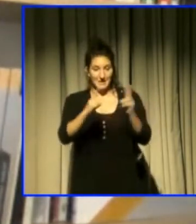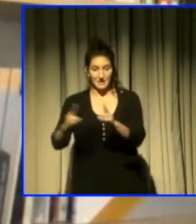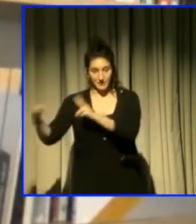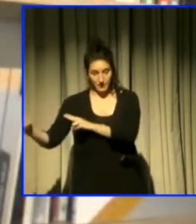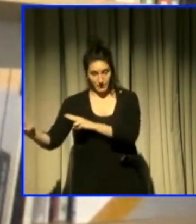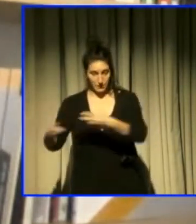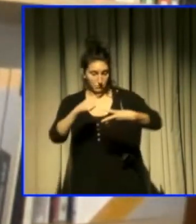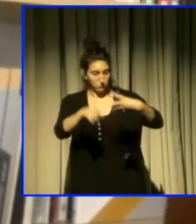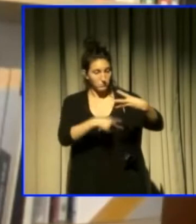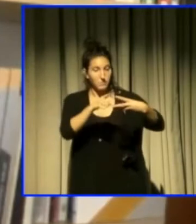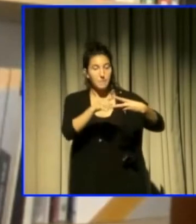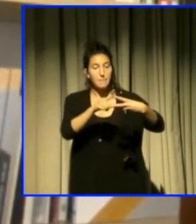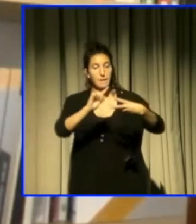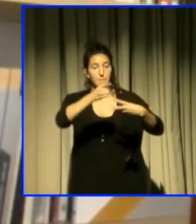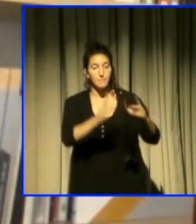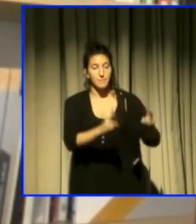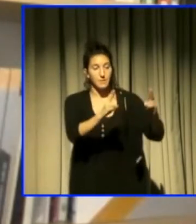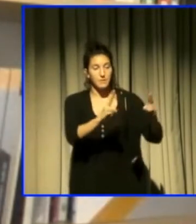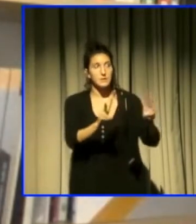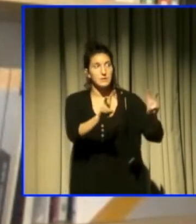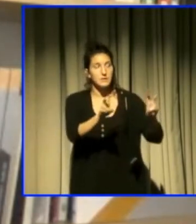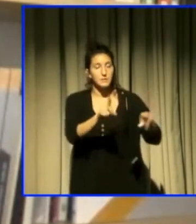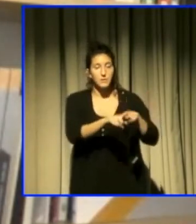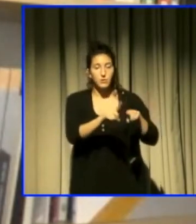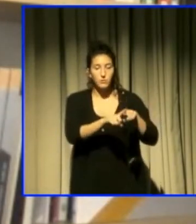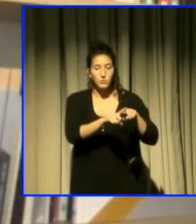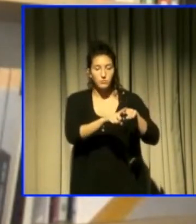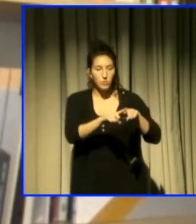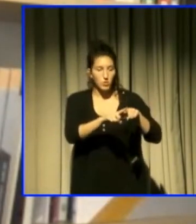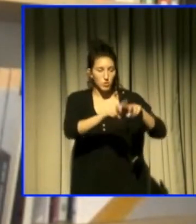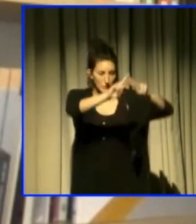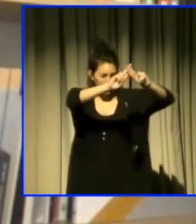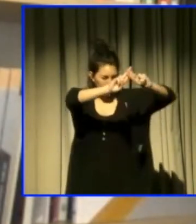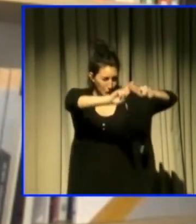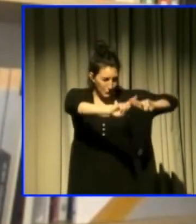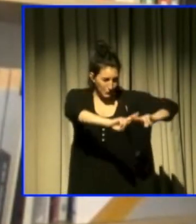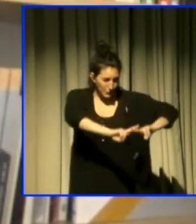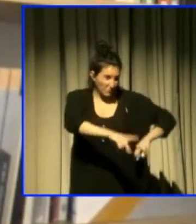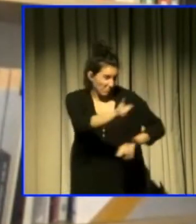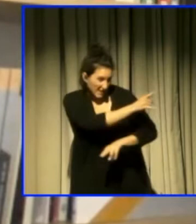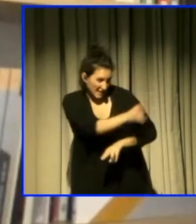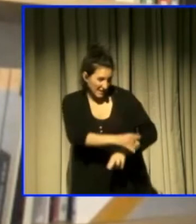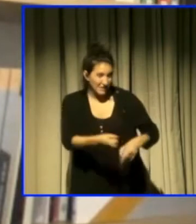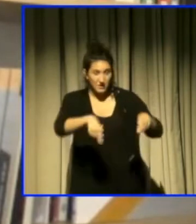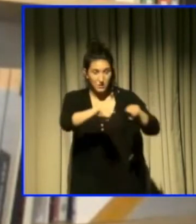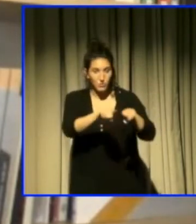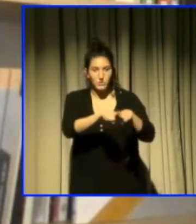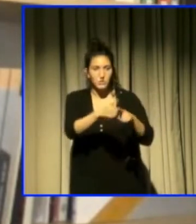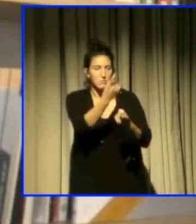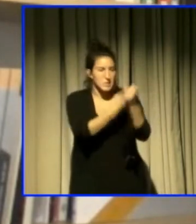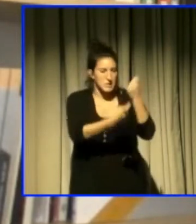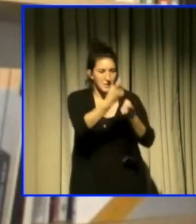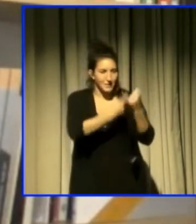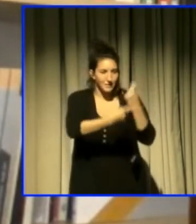The first one is scanning. And this is about getting a lot of information about new things into your life.